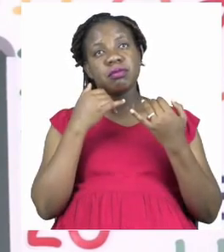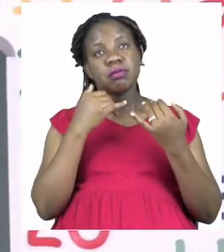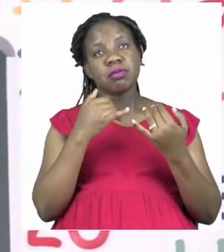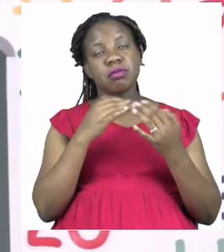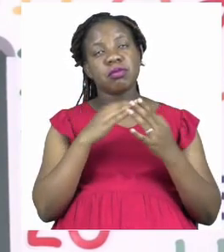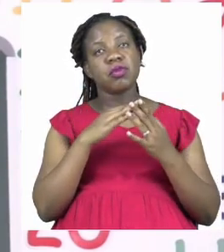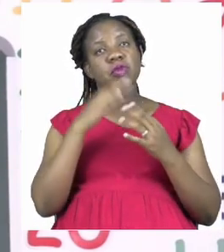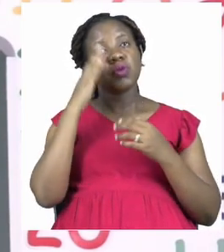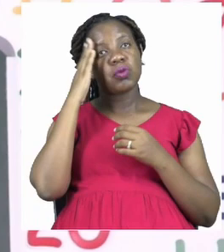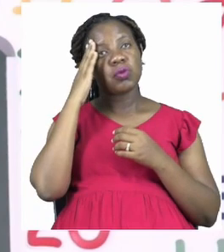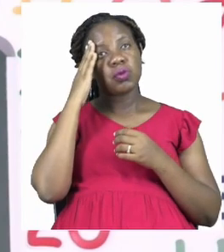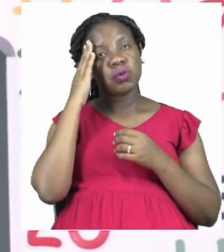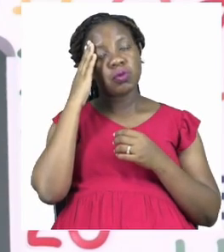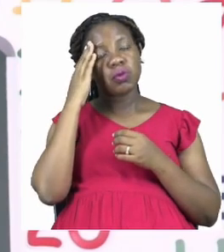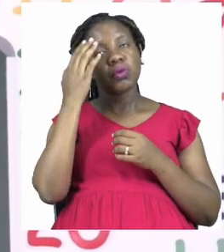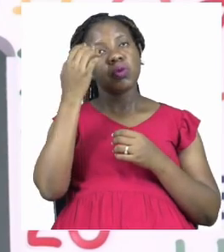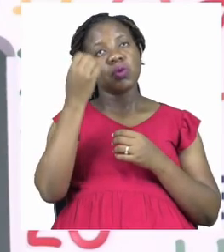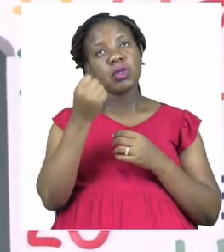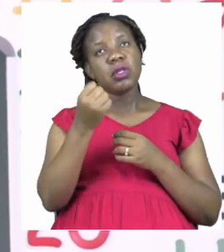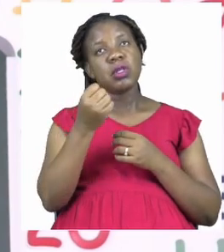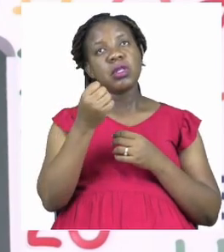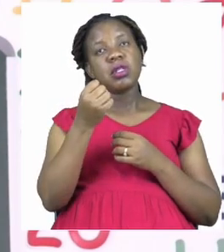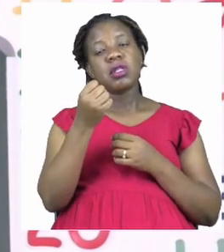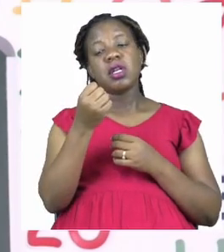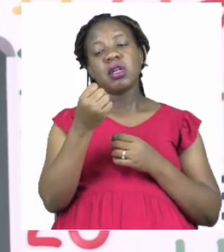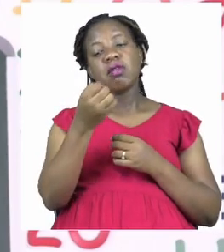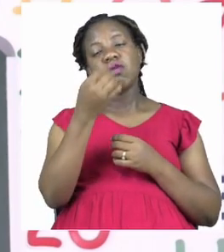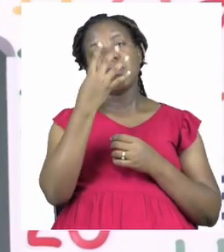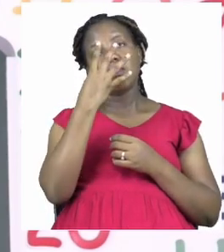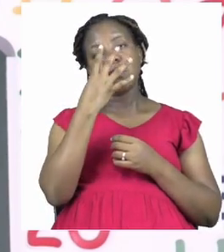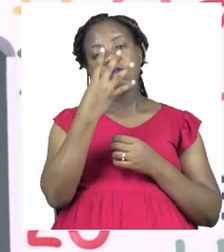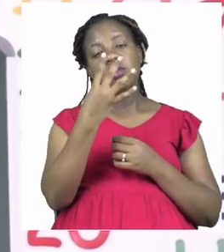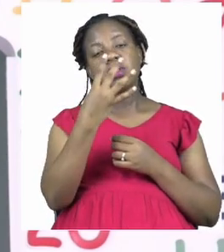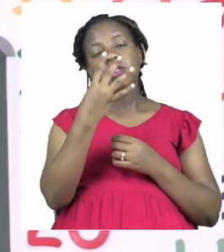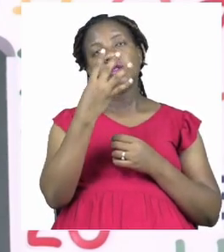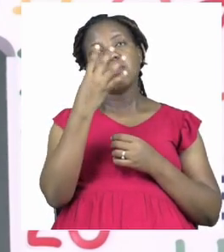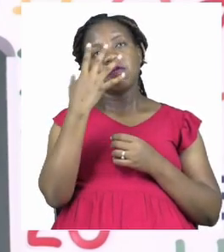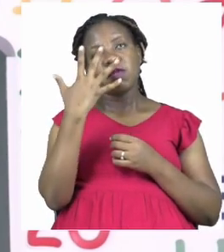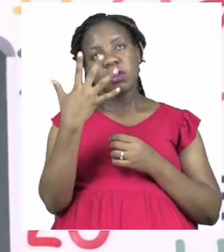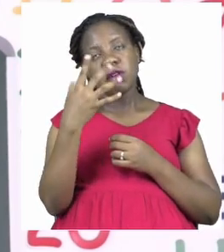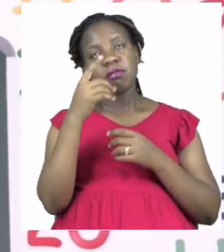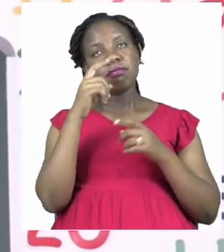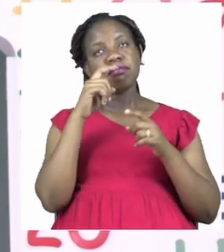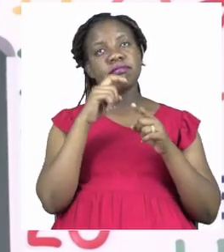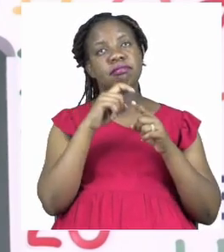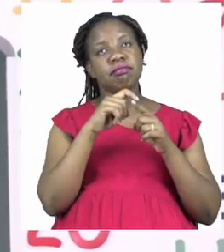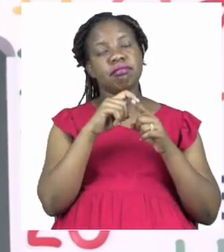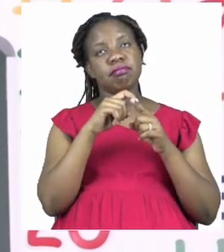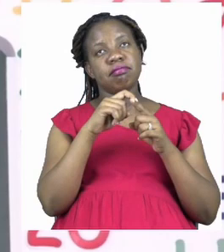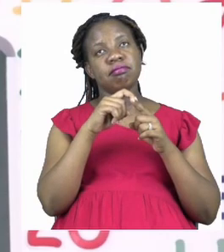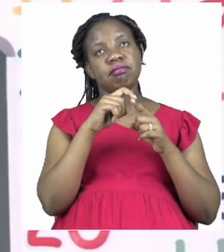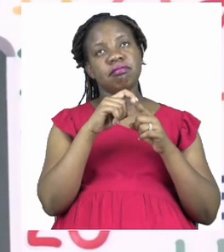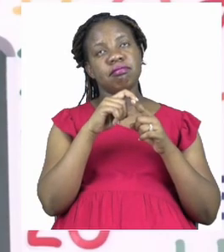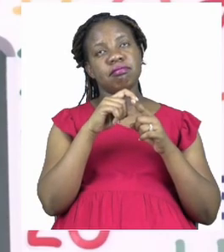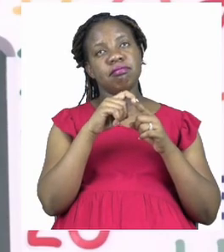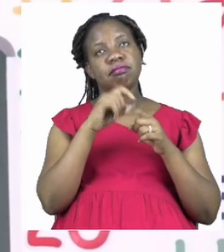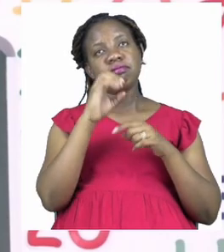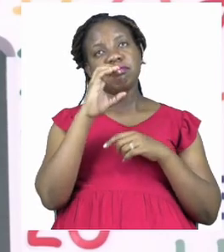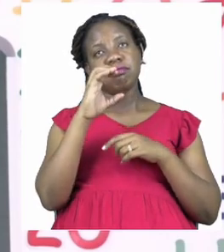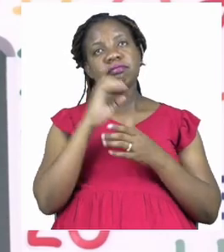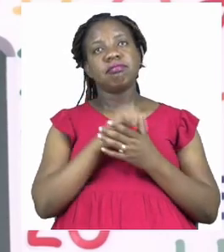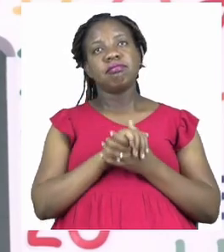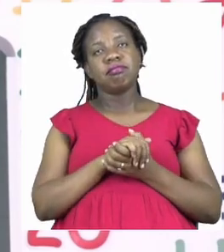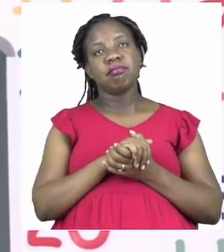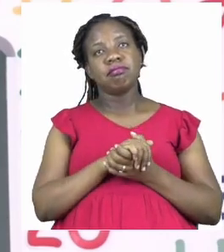yet done. The last one is the 10 cents. So now we take our 10